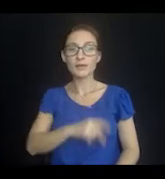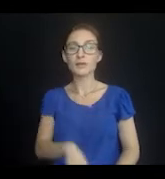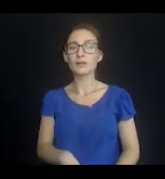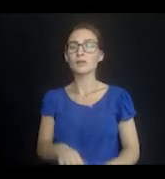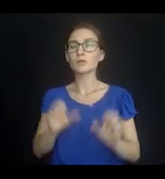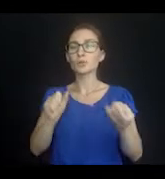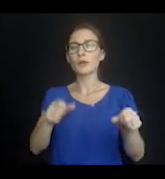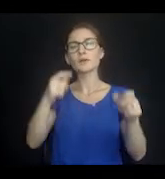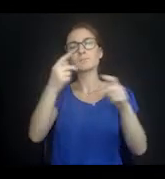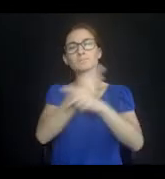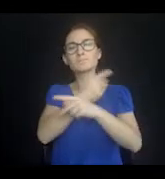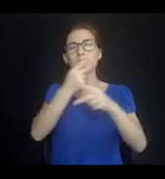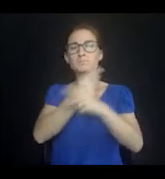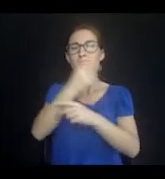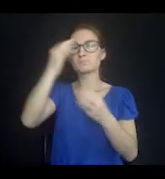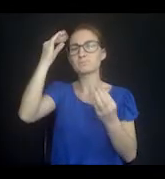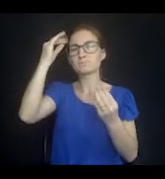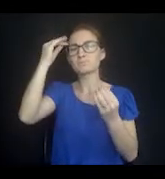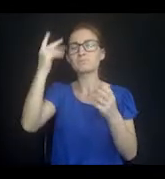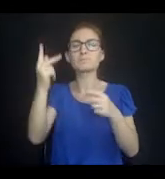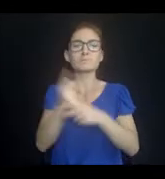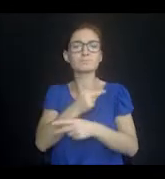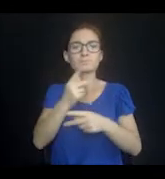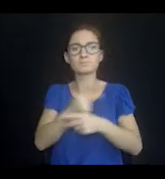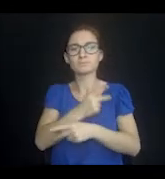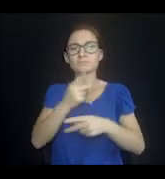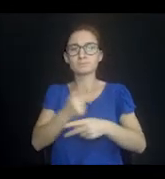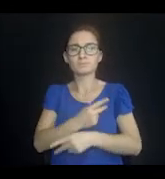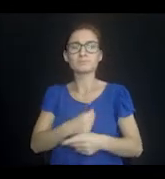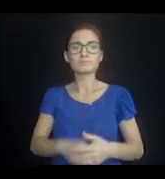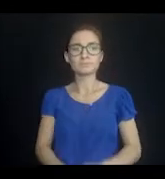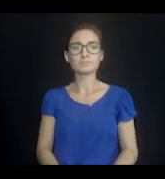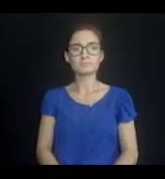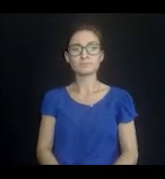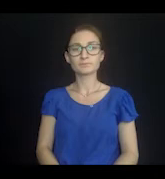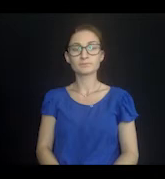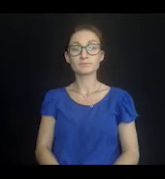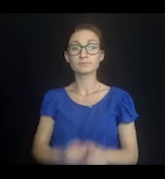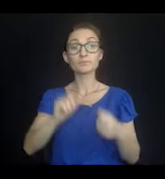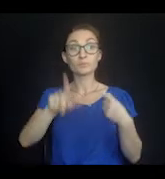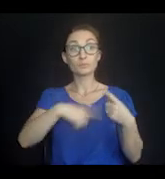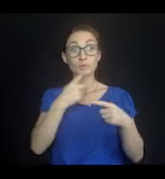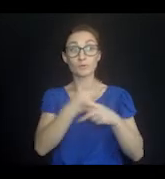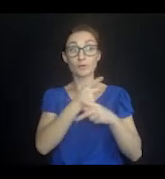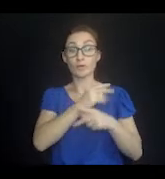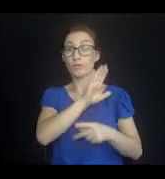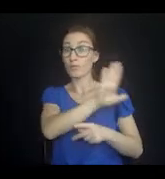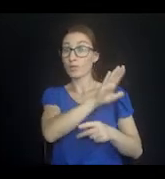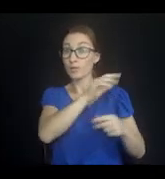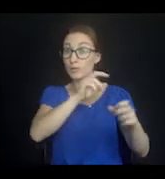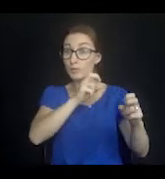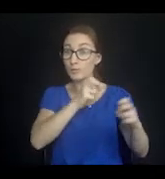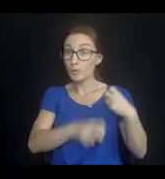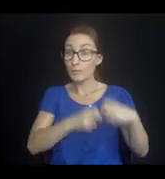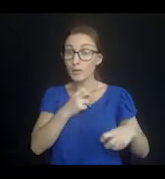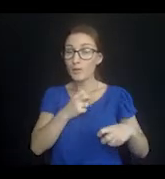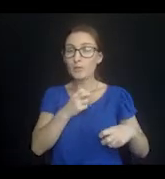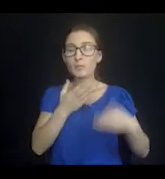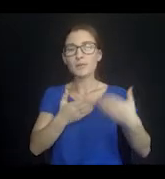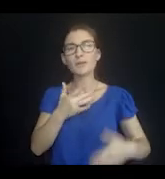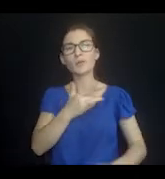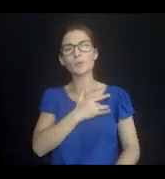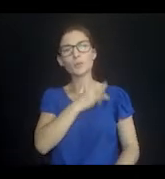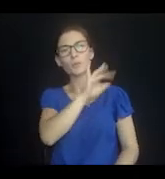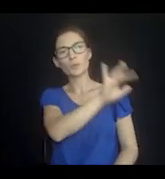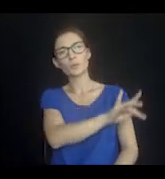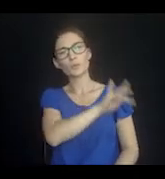grounded in reality. You don't take it personally, and you can logically think it through. And so once you can say